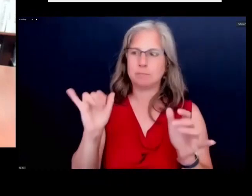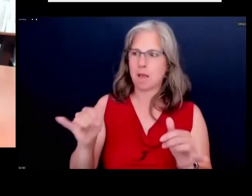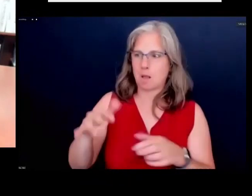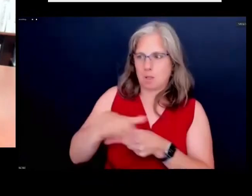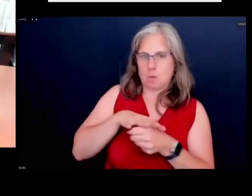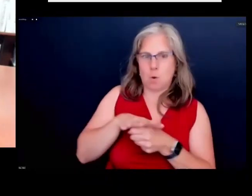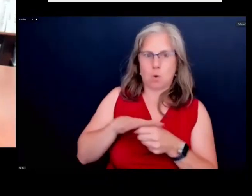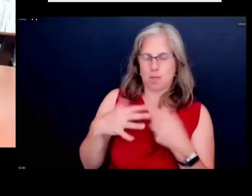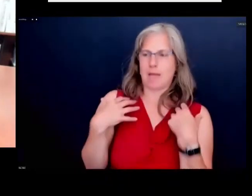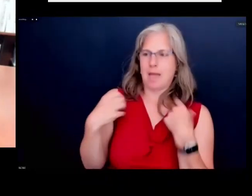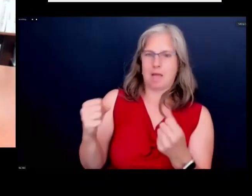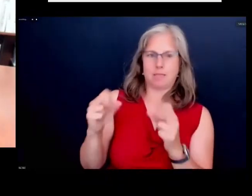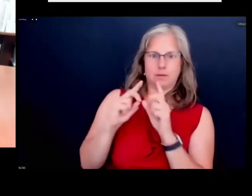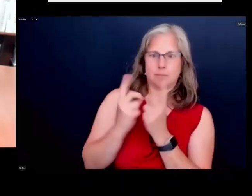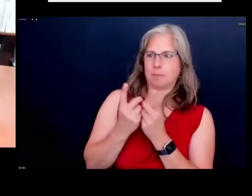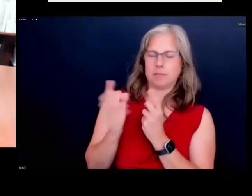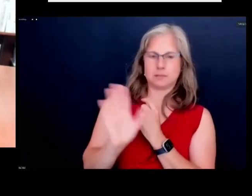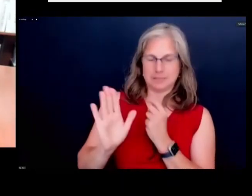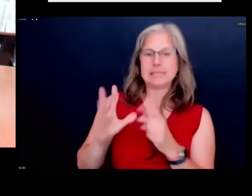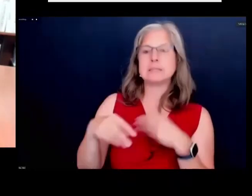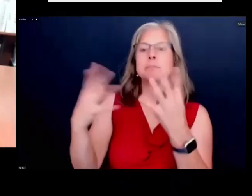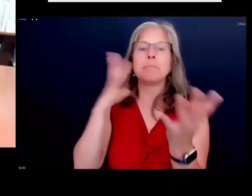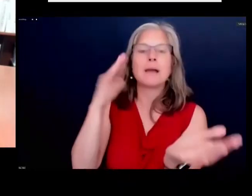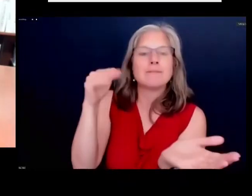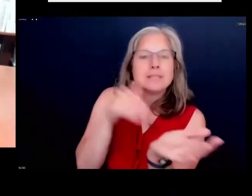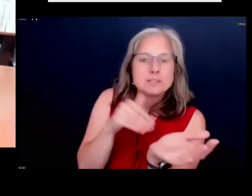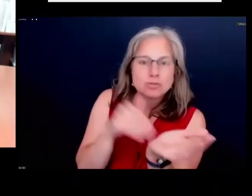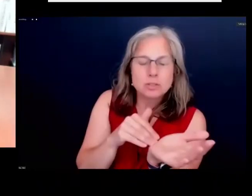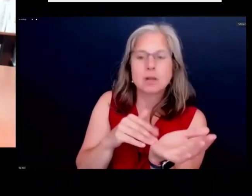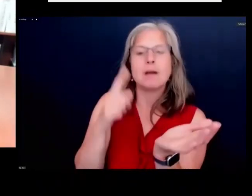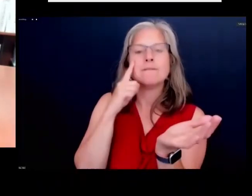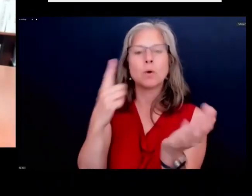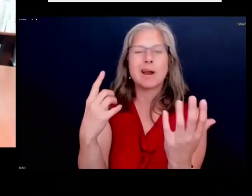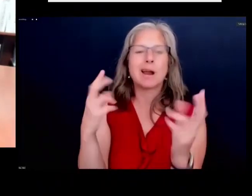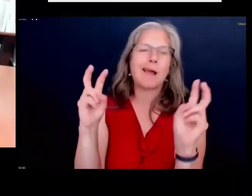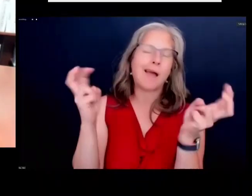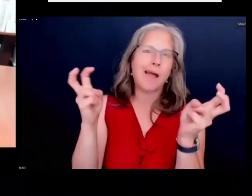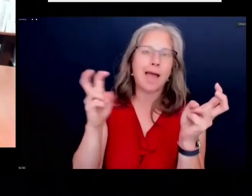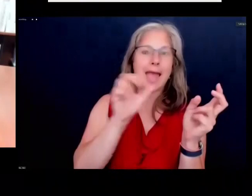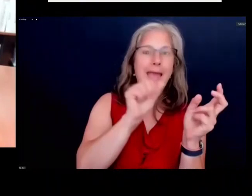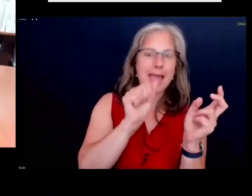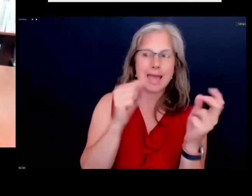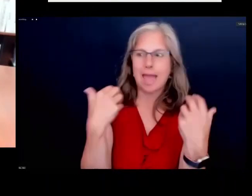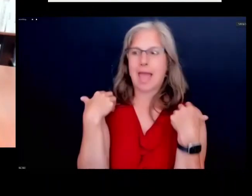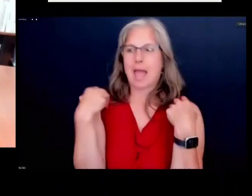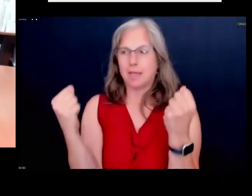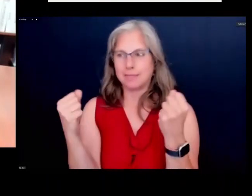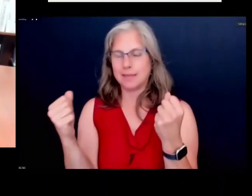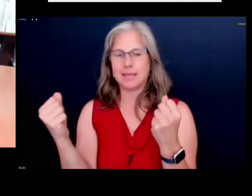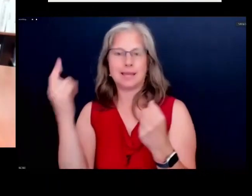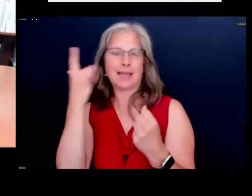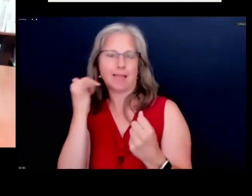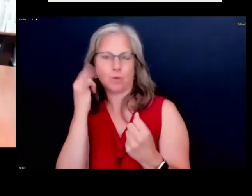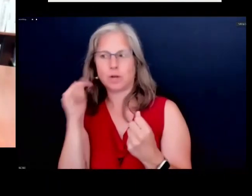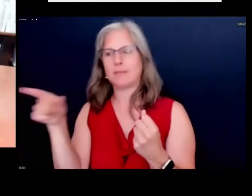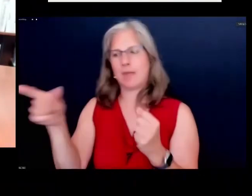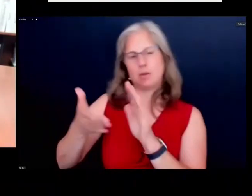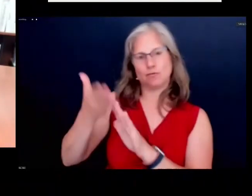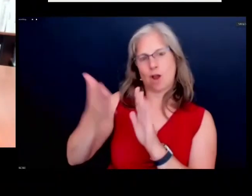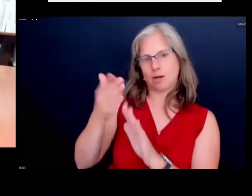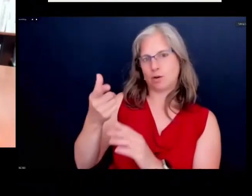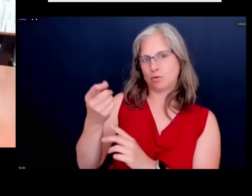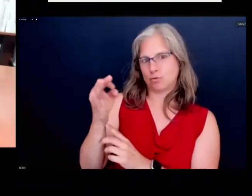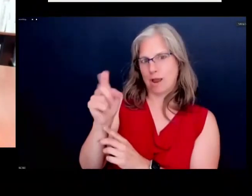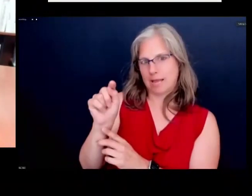health departments. It is administered by Physicians for a Healthy California. They will be running